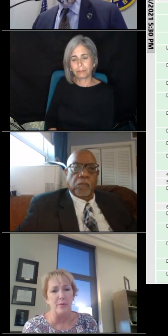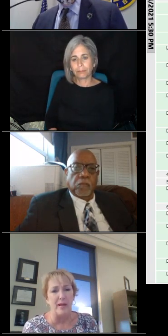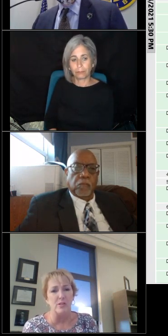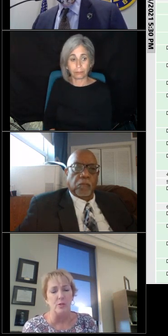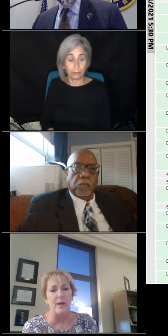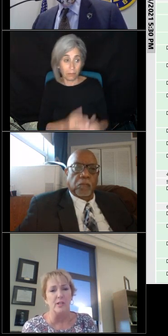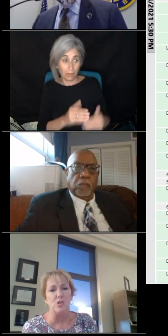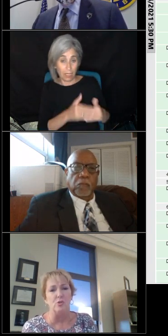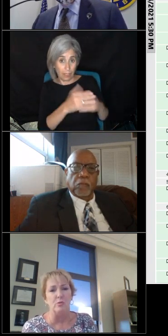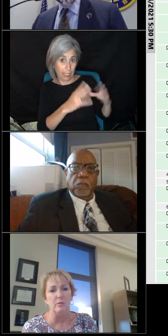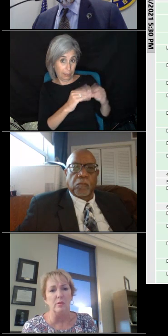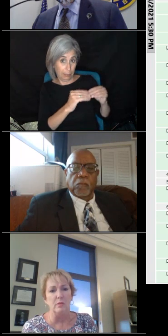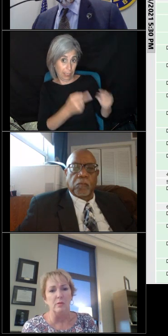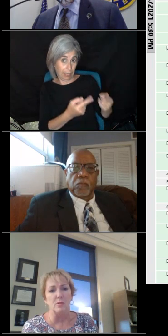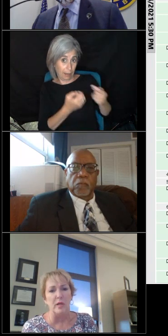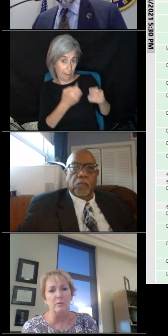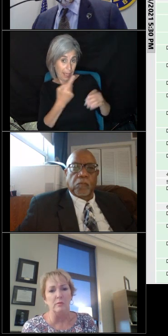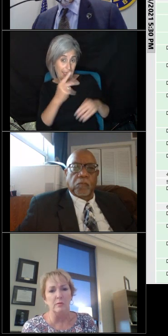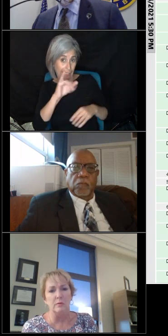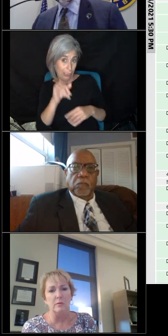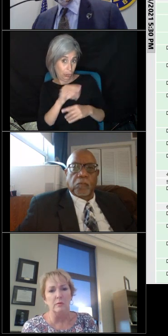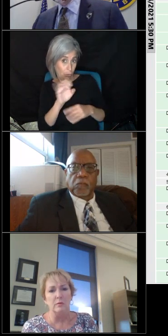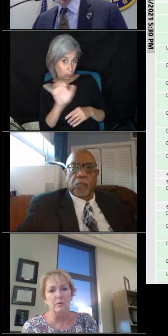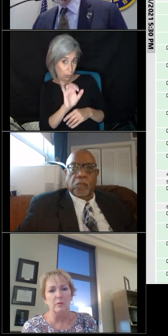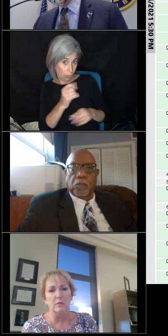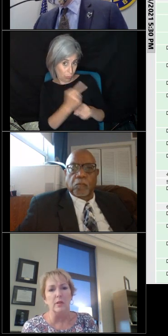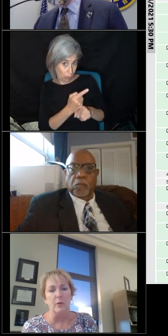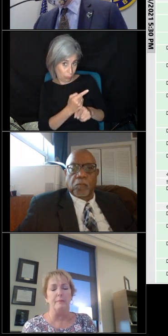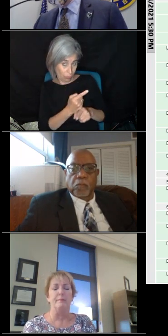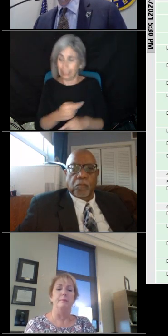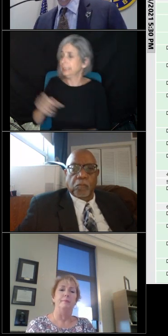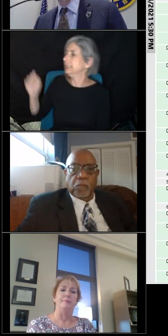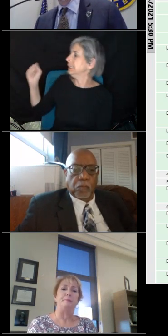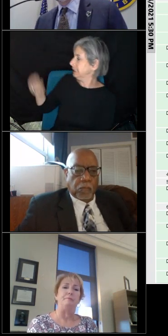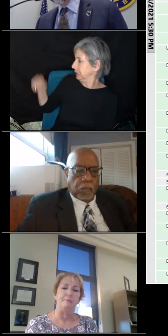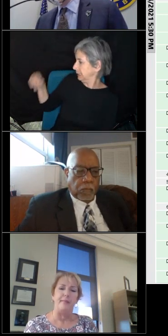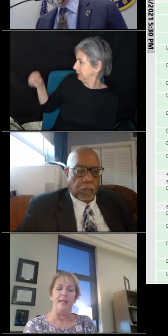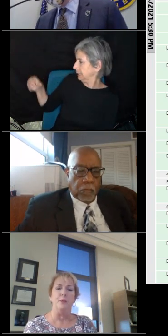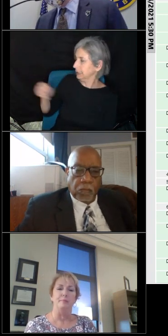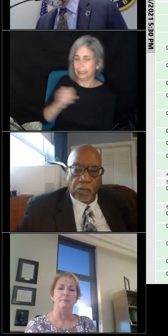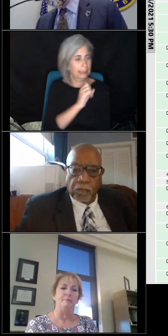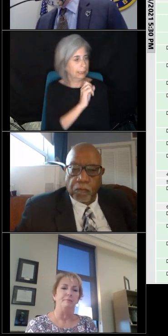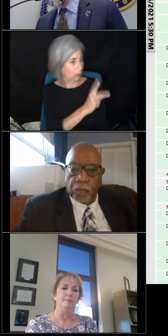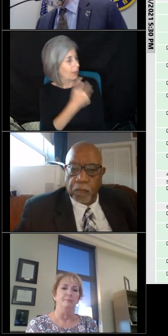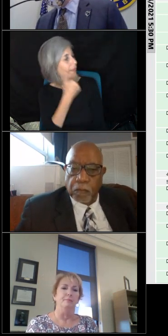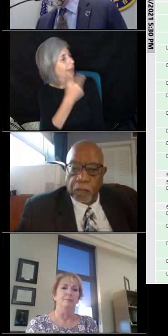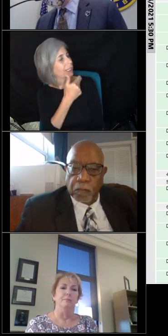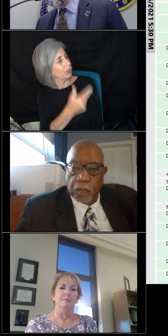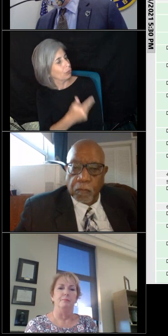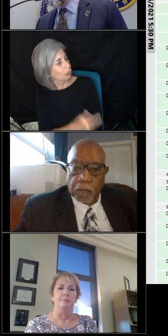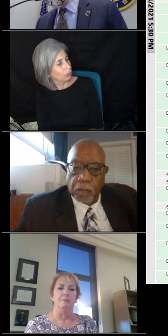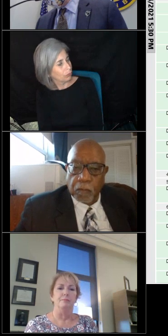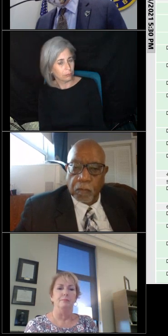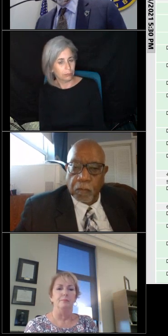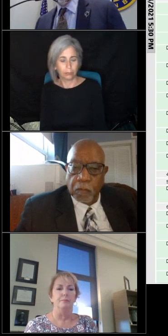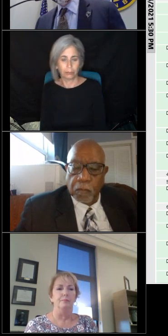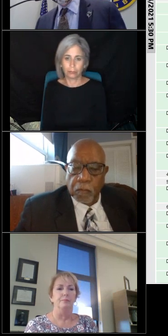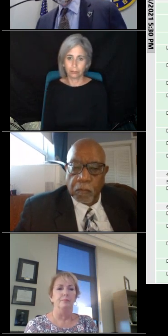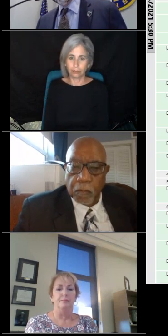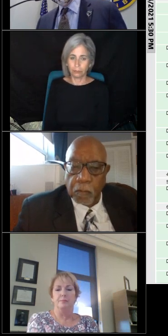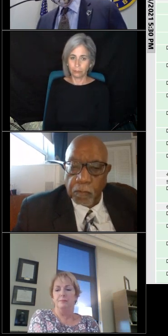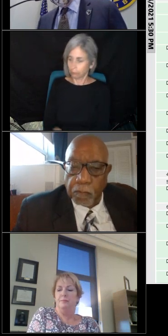Is that okay to bring that to you back in June as well? Yes. Okay. Thank you.